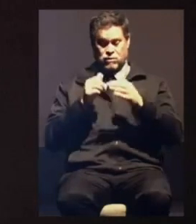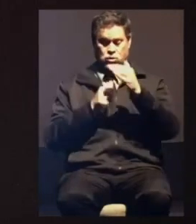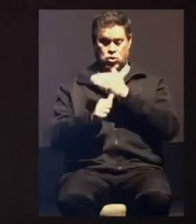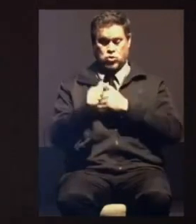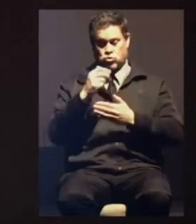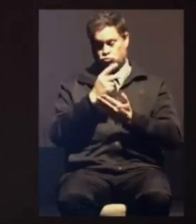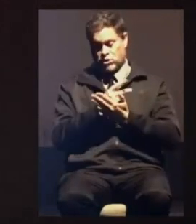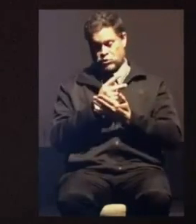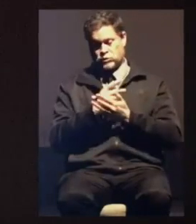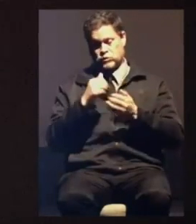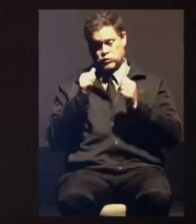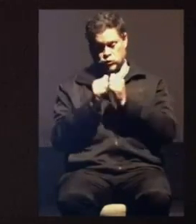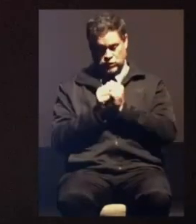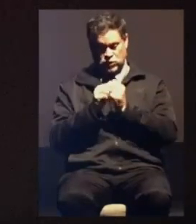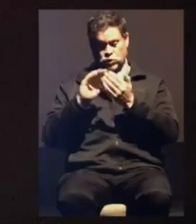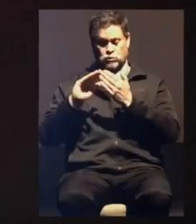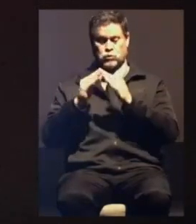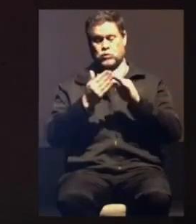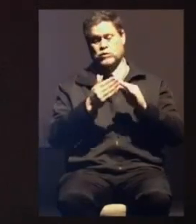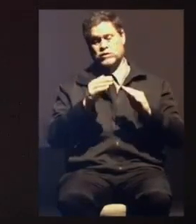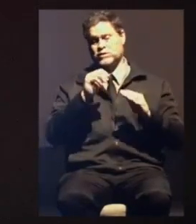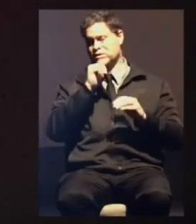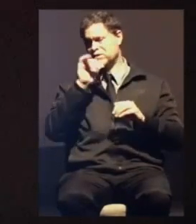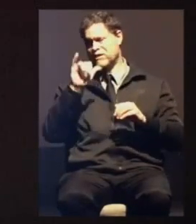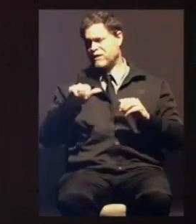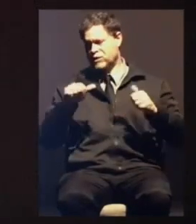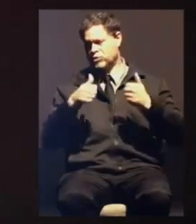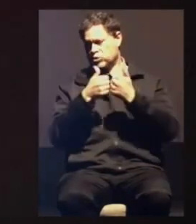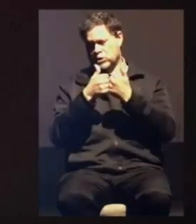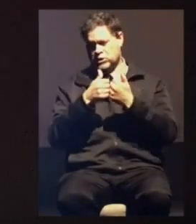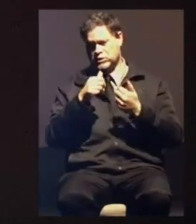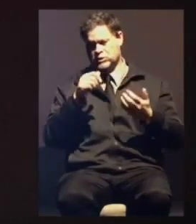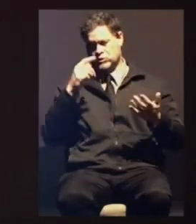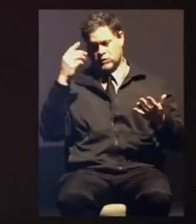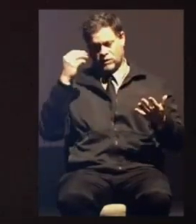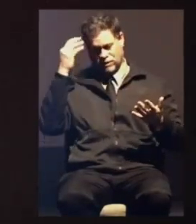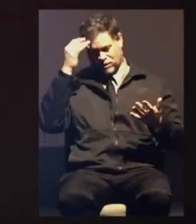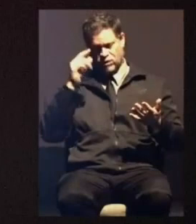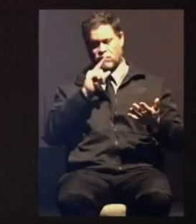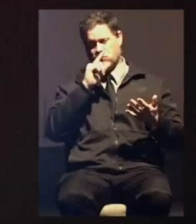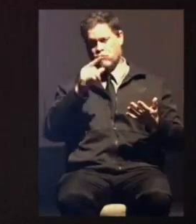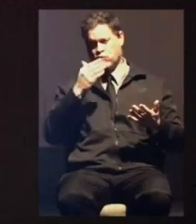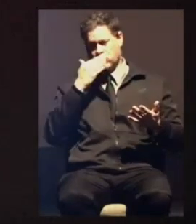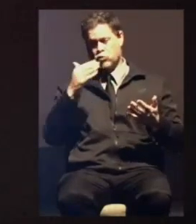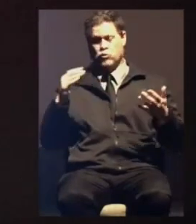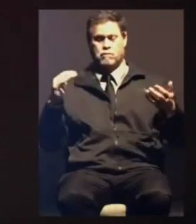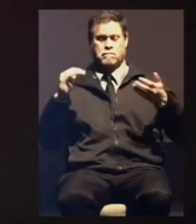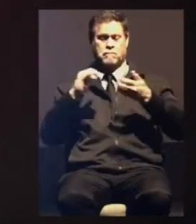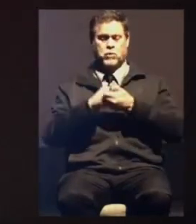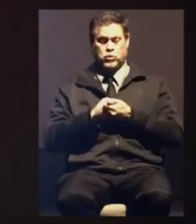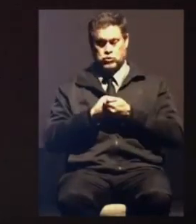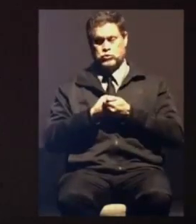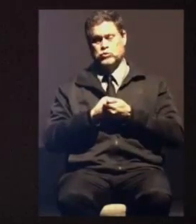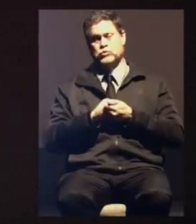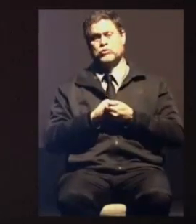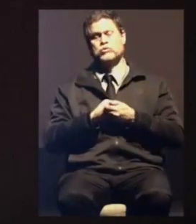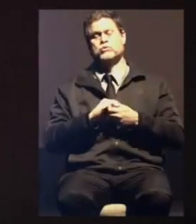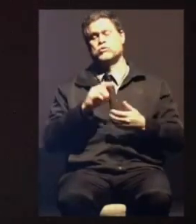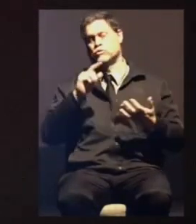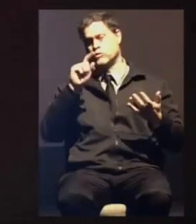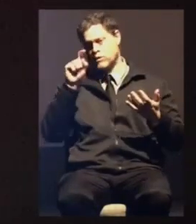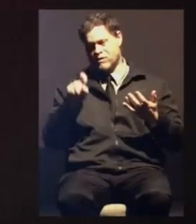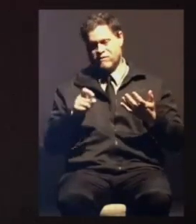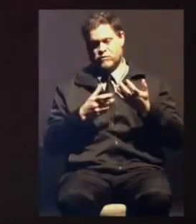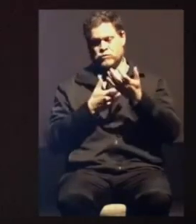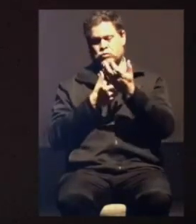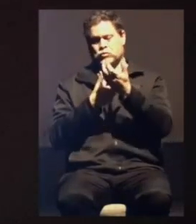with the community isn't quite as challenging as you think. You just have to have really good partners, and you have to